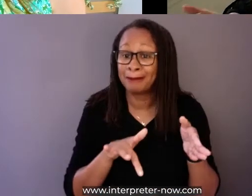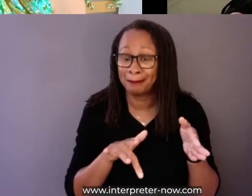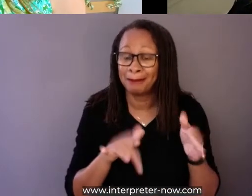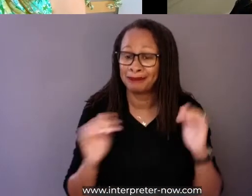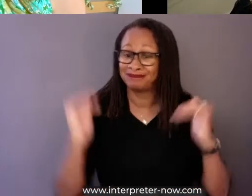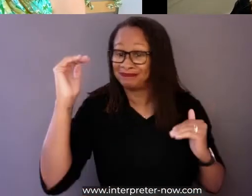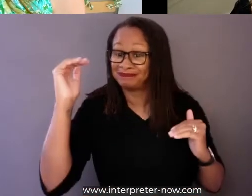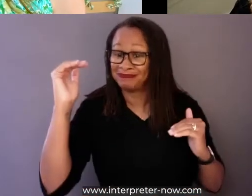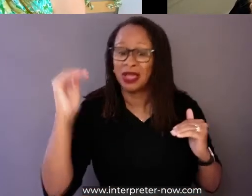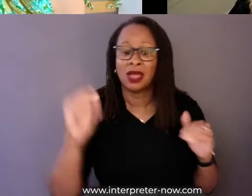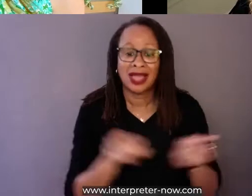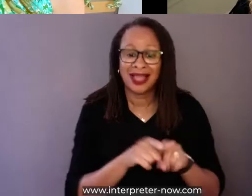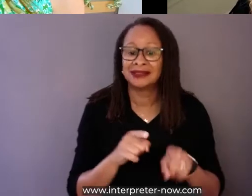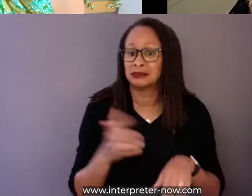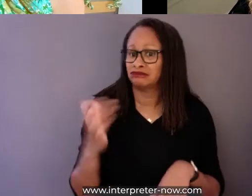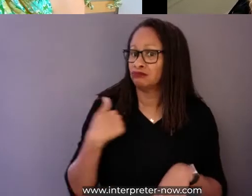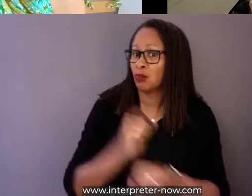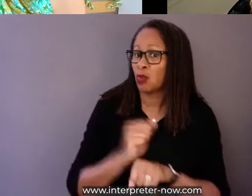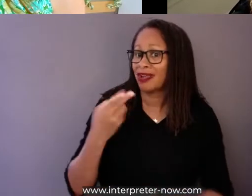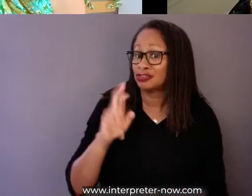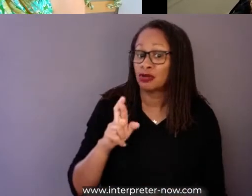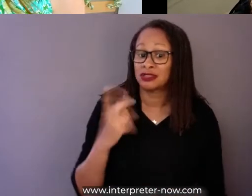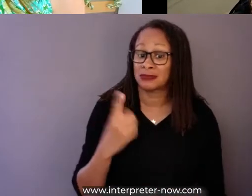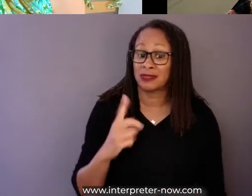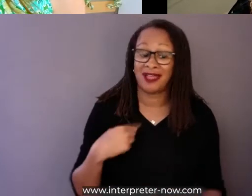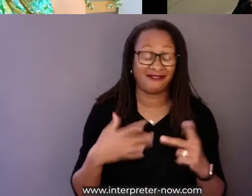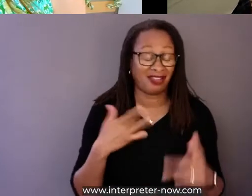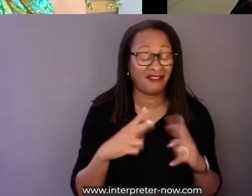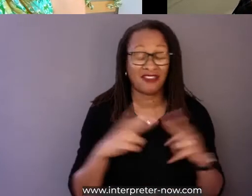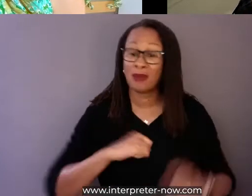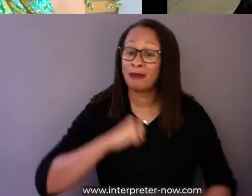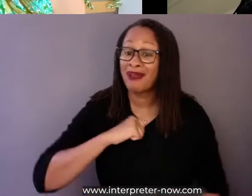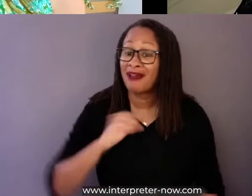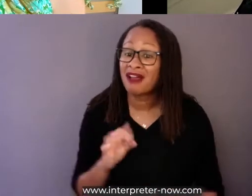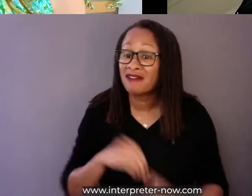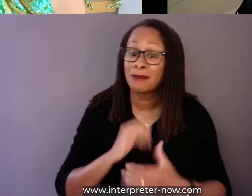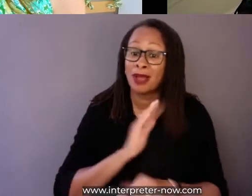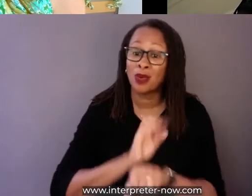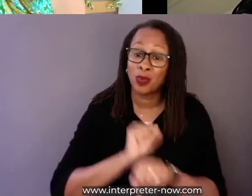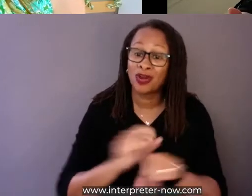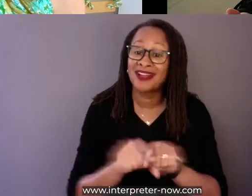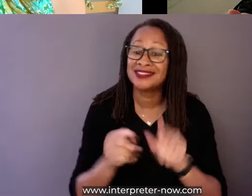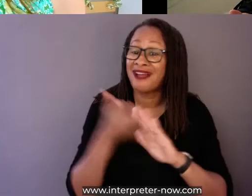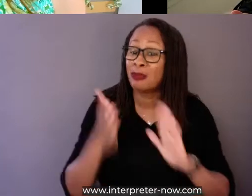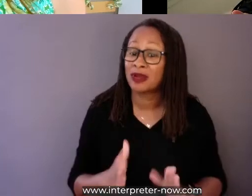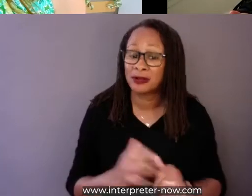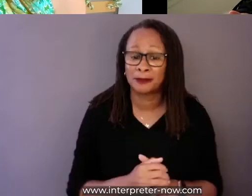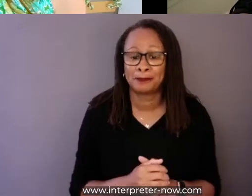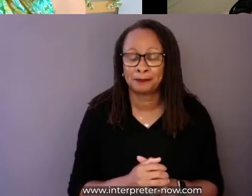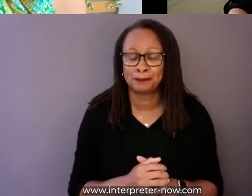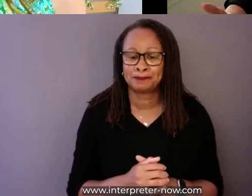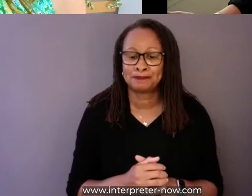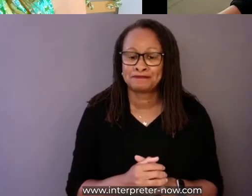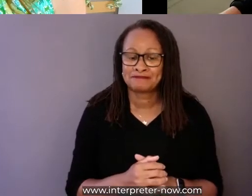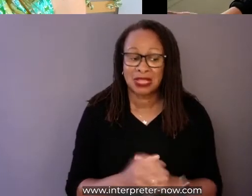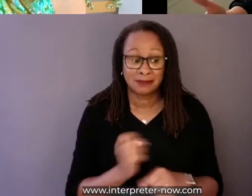I was an HR practitioner. Something that I felt very proud of in my work as an operator was